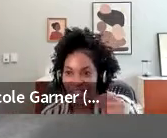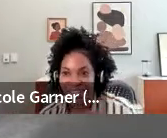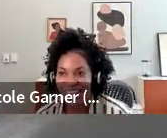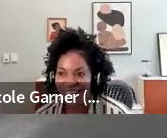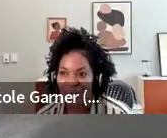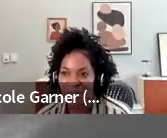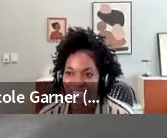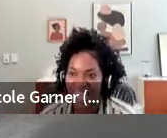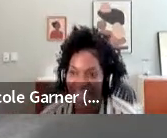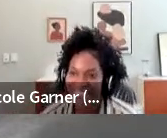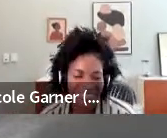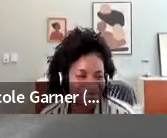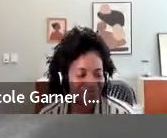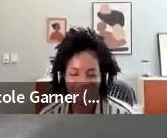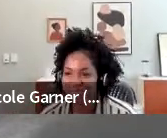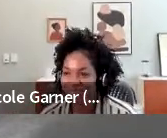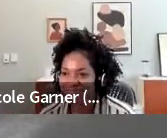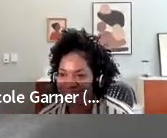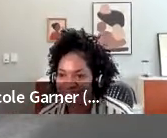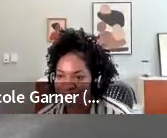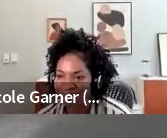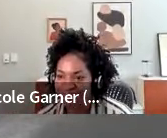I'll make sure I get that up on the chat.